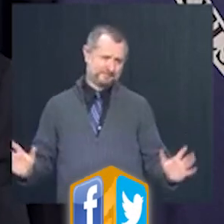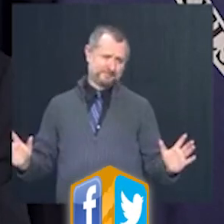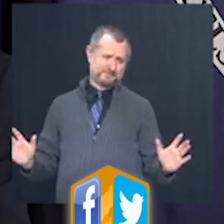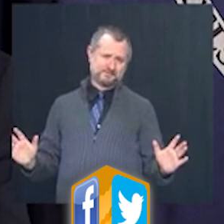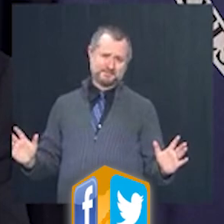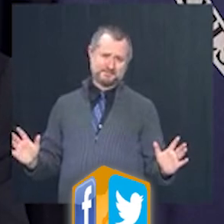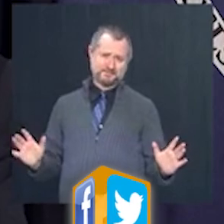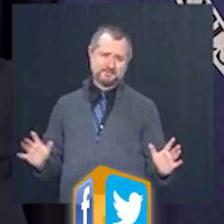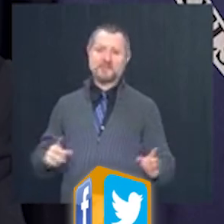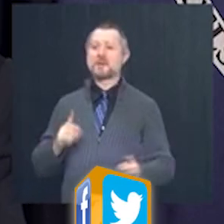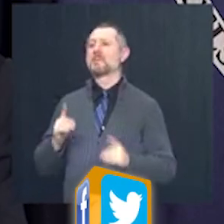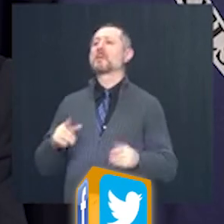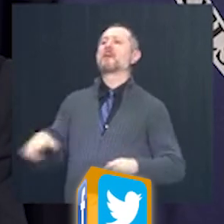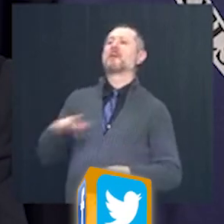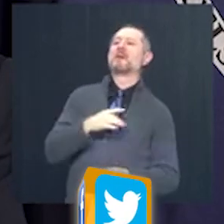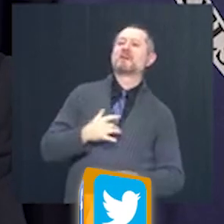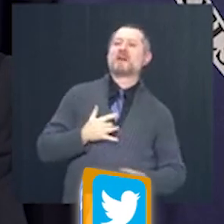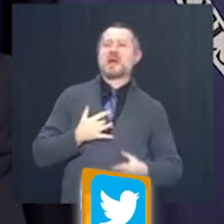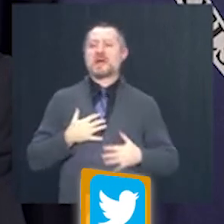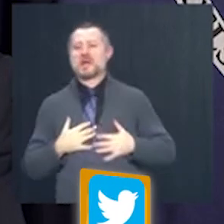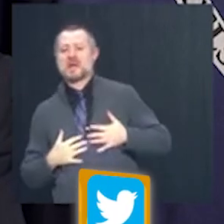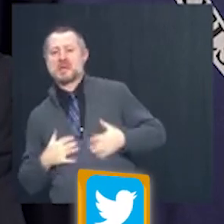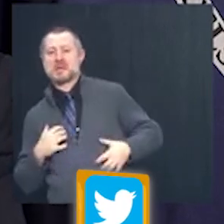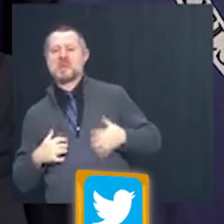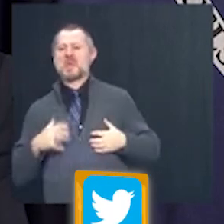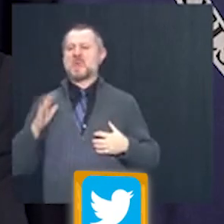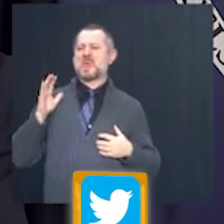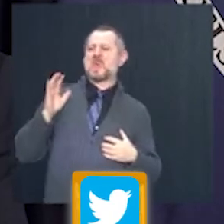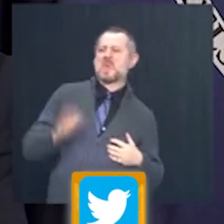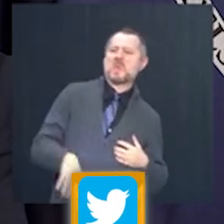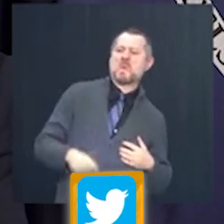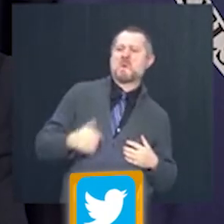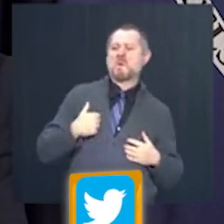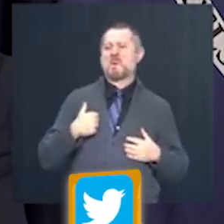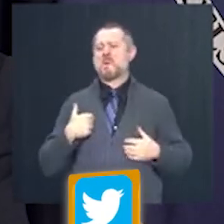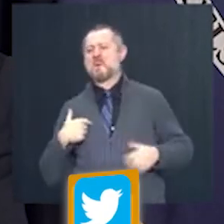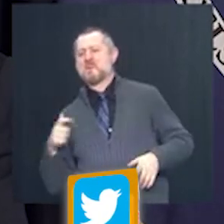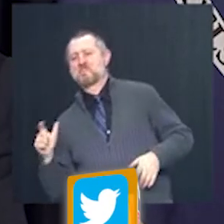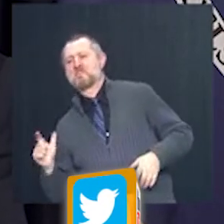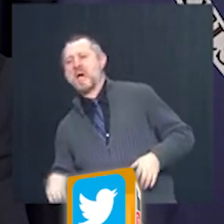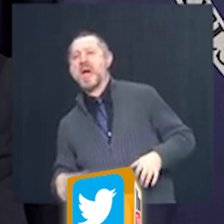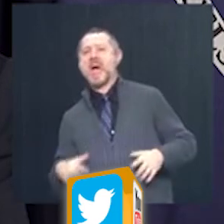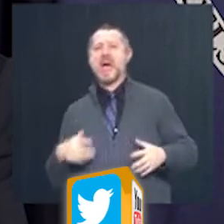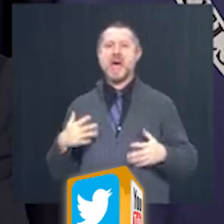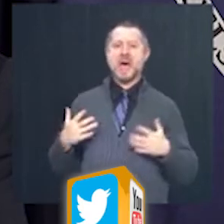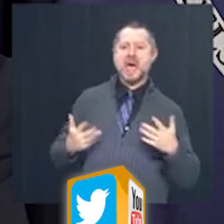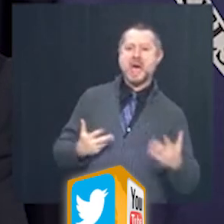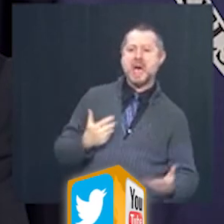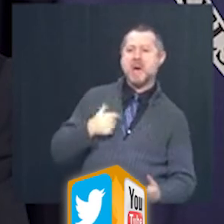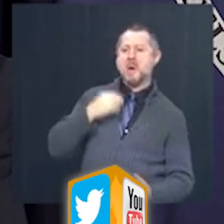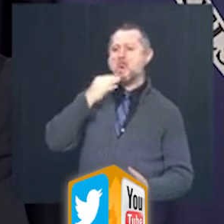this mistaken impression that I am home and